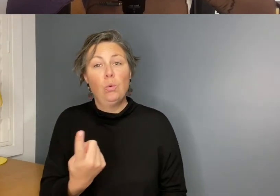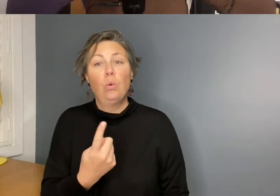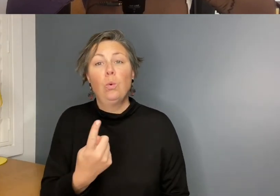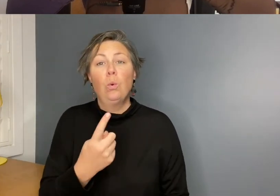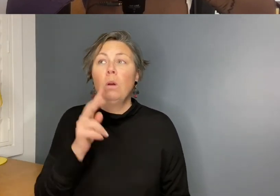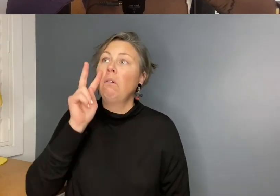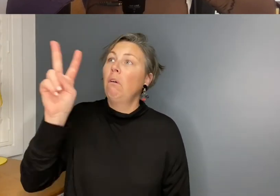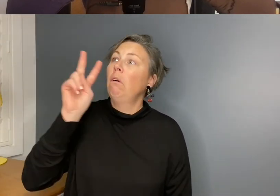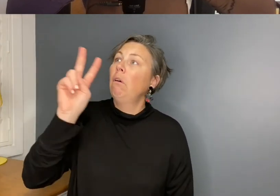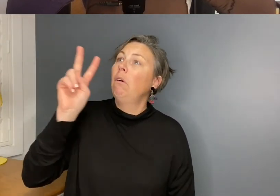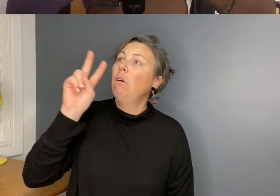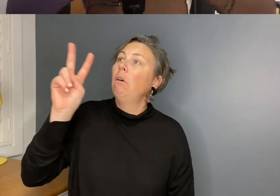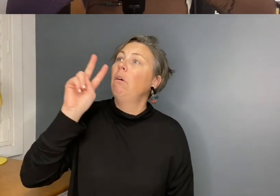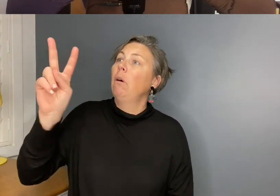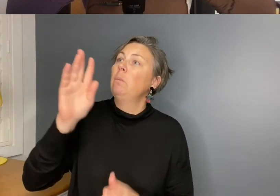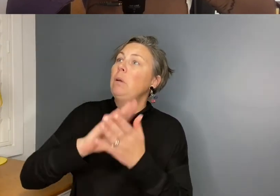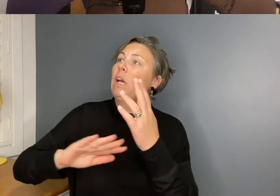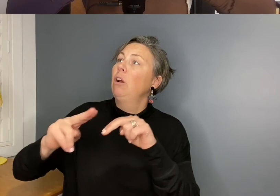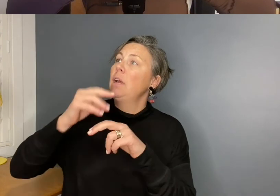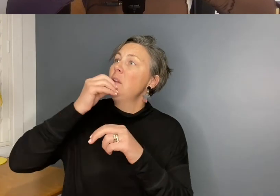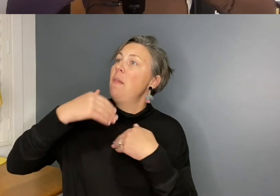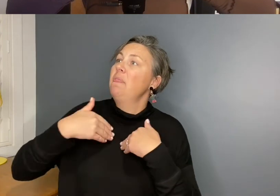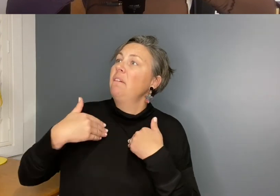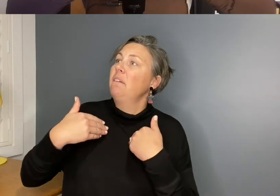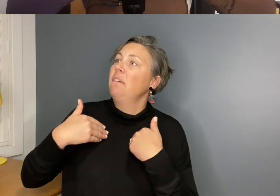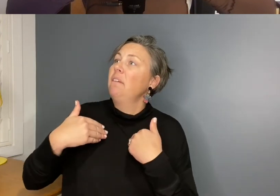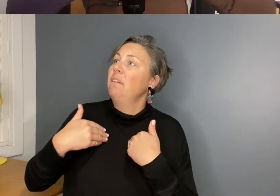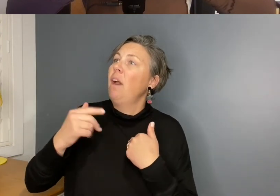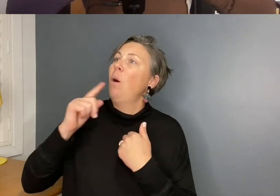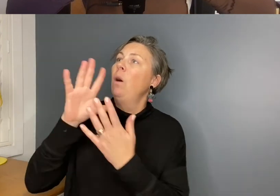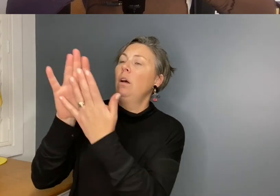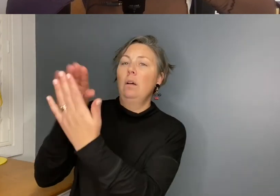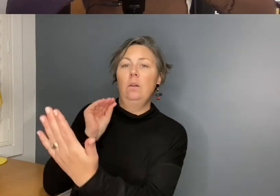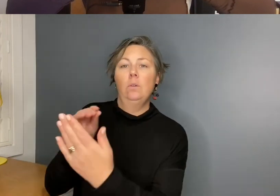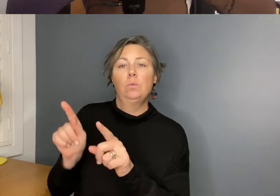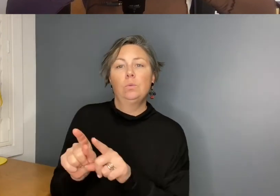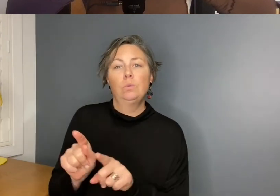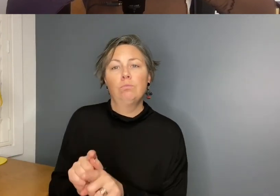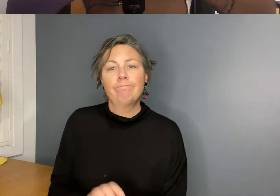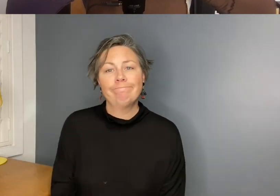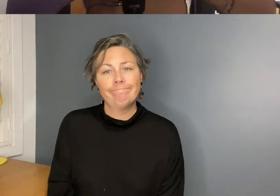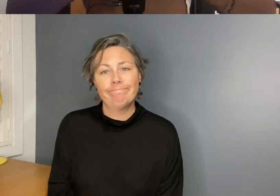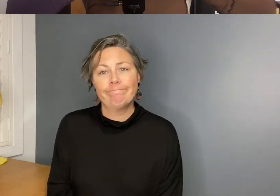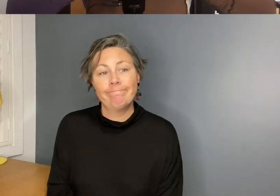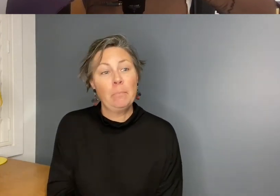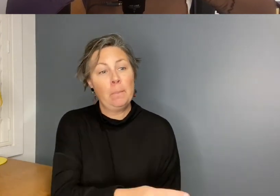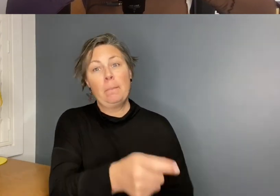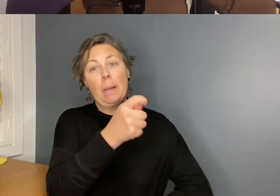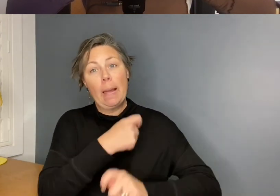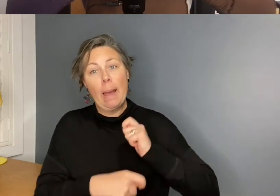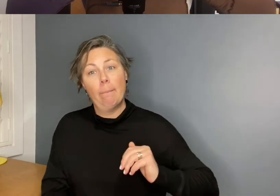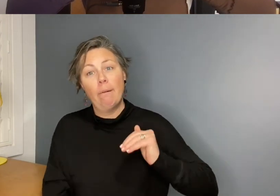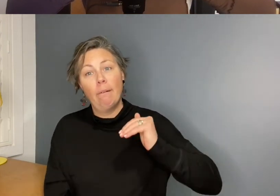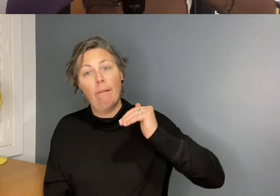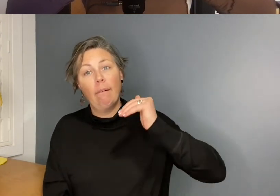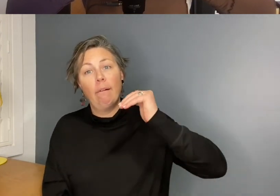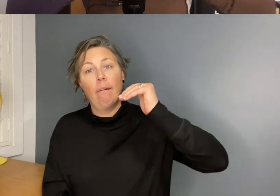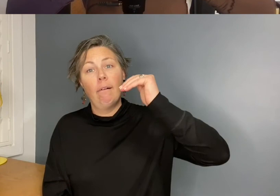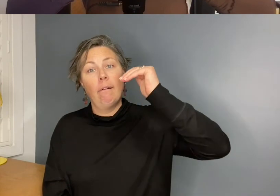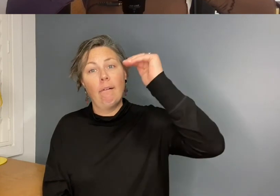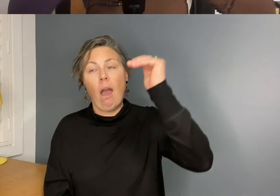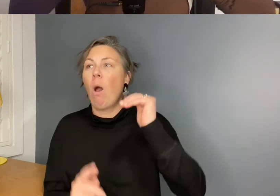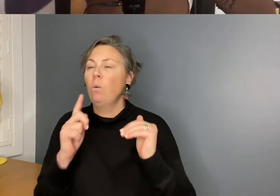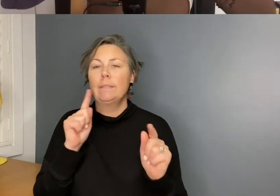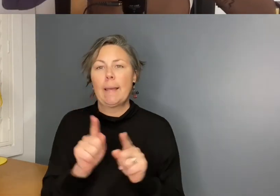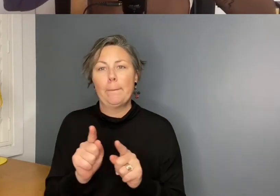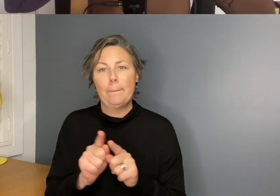eat what would be considered a healthy diet are most likely to eat a healthy diet as adults themselves. Yeah. So if you model and you provide